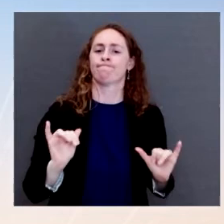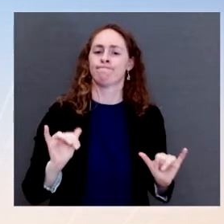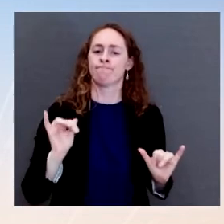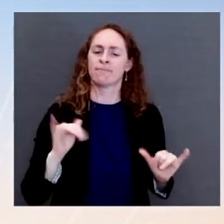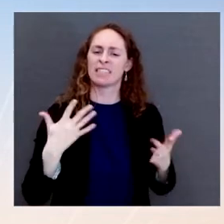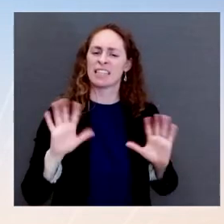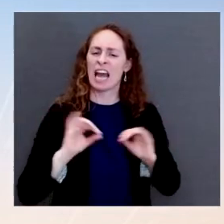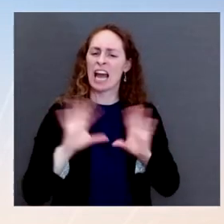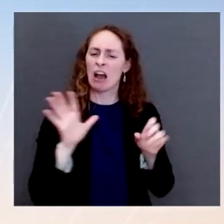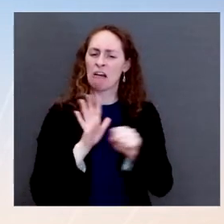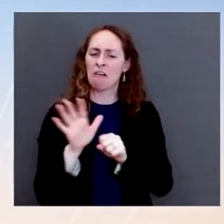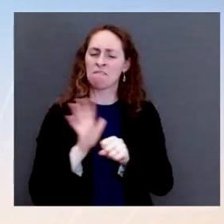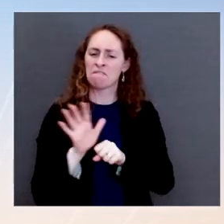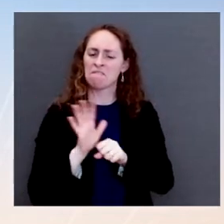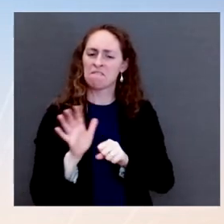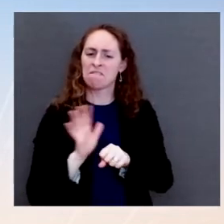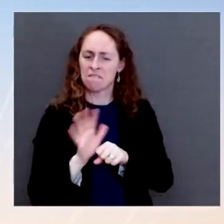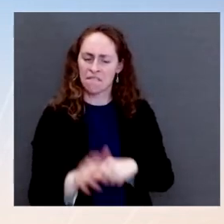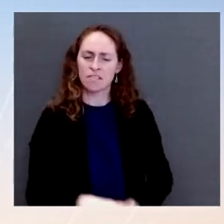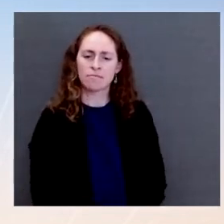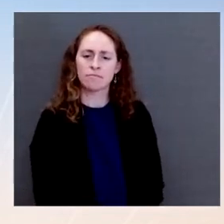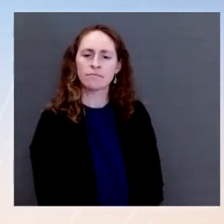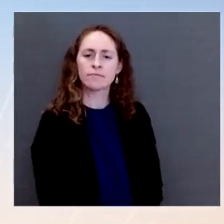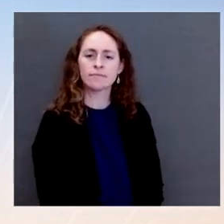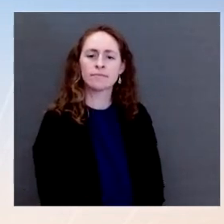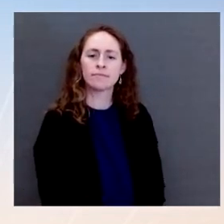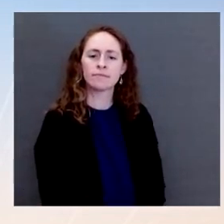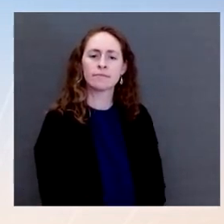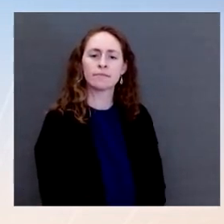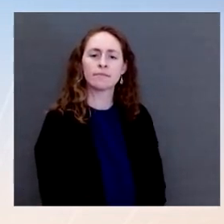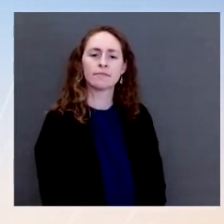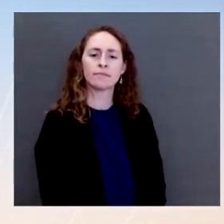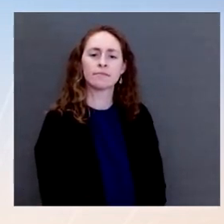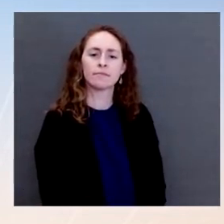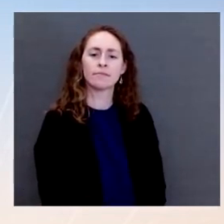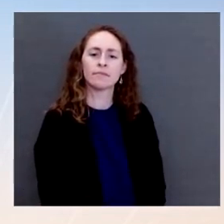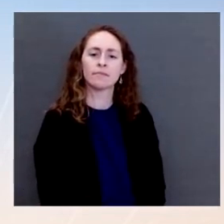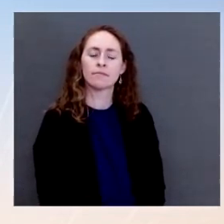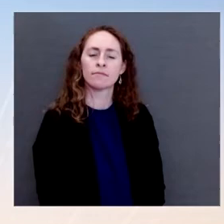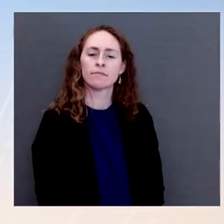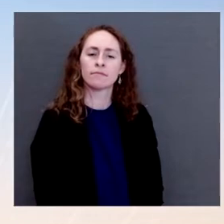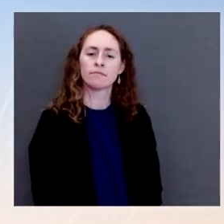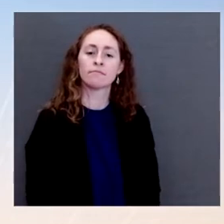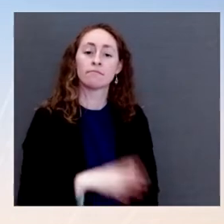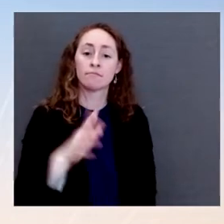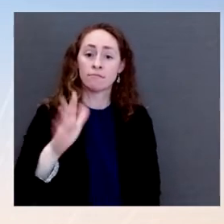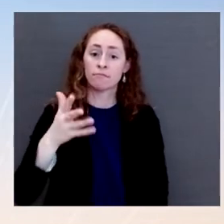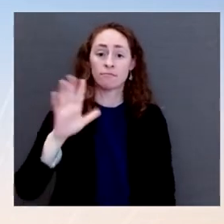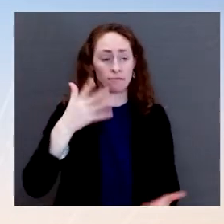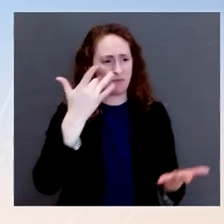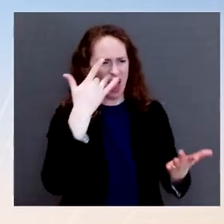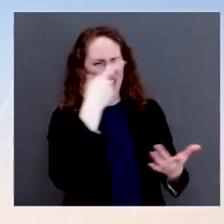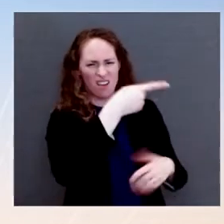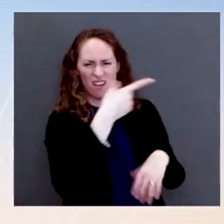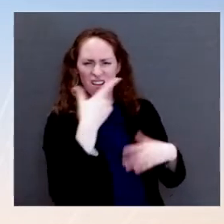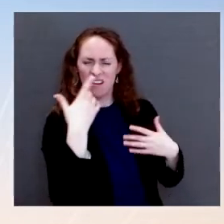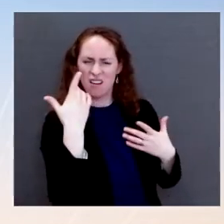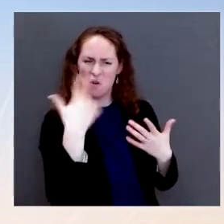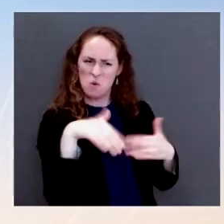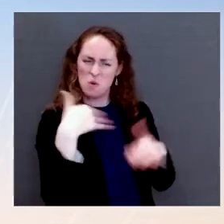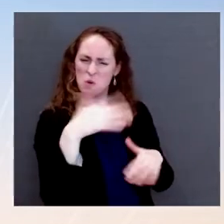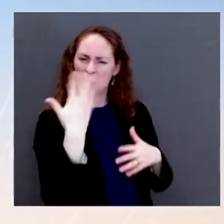taken actions on, and we feel this sends a clear message. At the same time, we believe U.S. athletes, people who have been